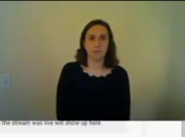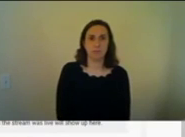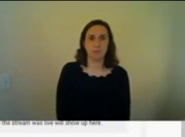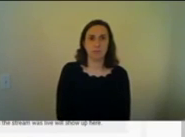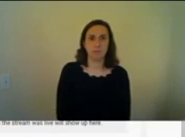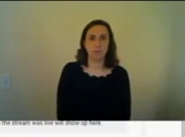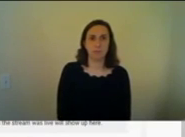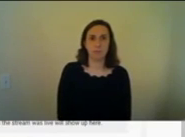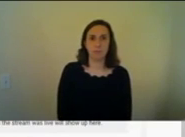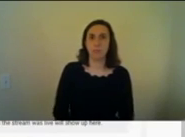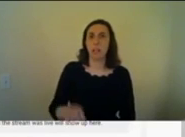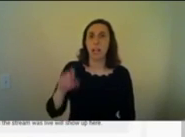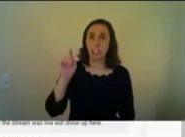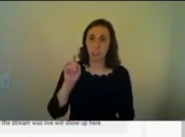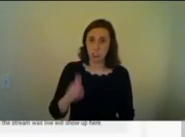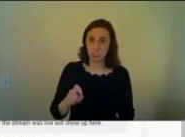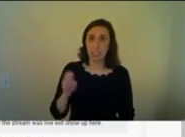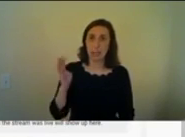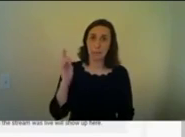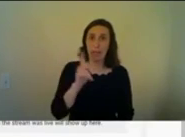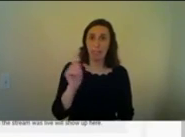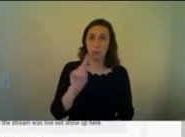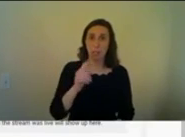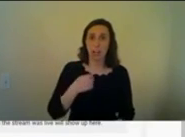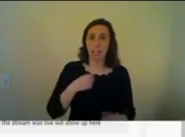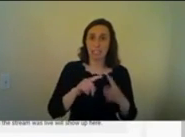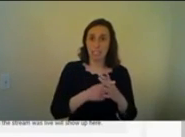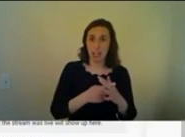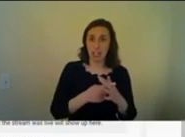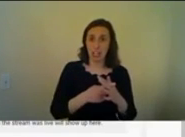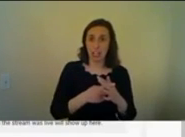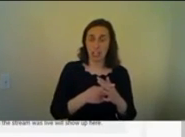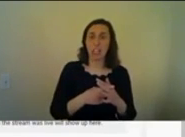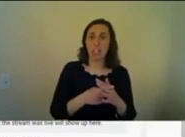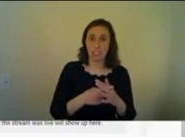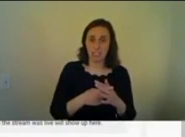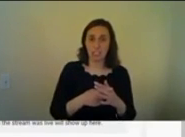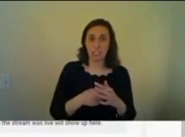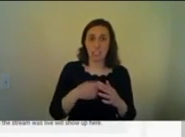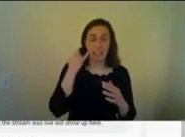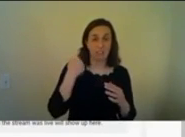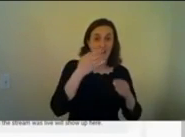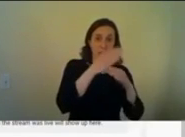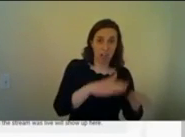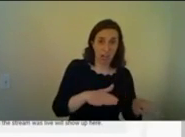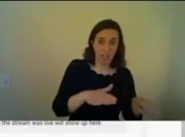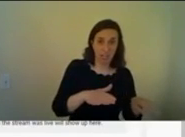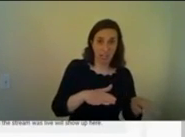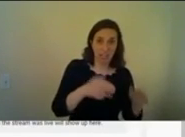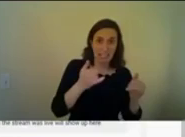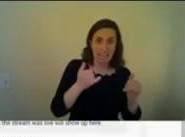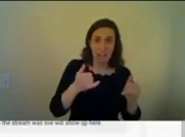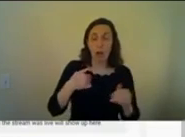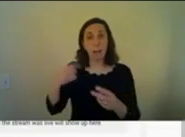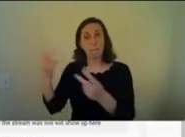I should get back to where I started if I reverse what I did. If I divided, multiplying should get me where I started.